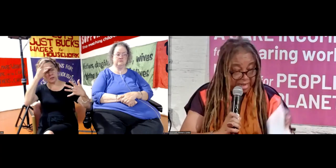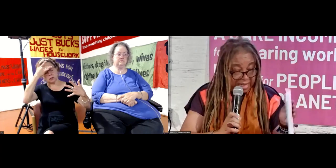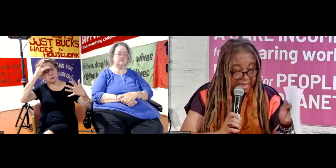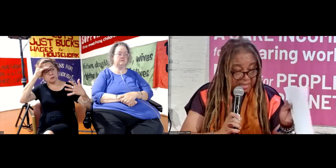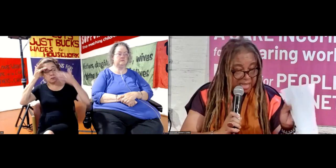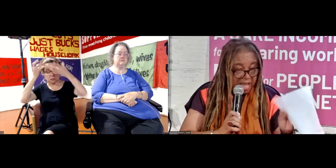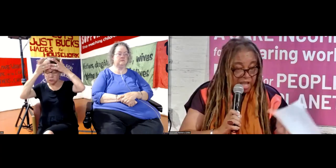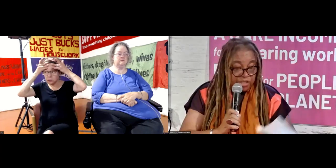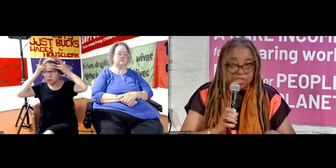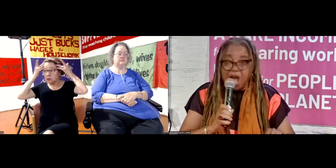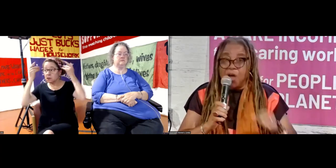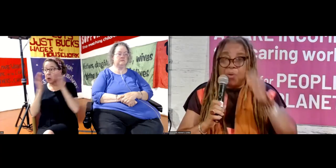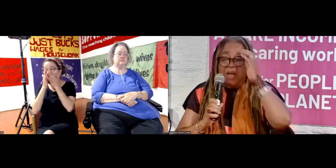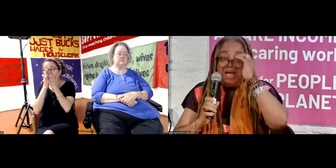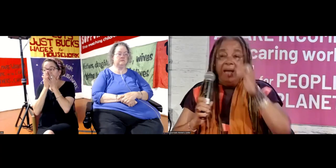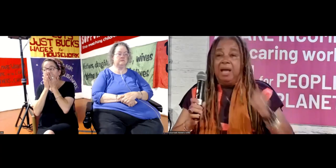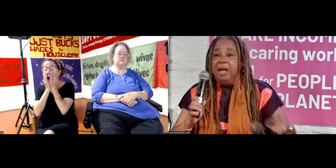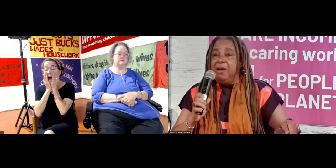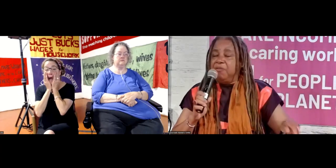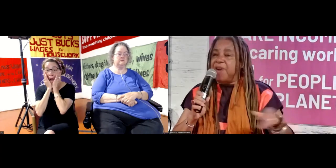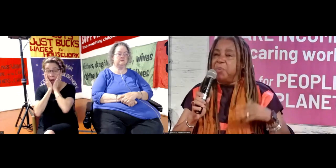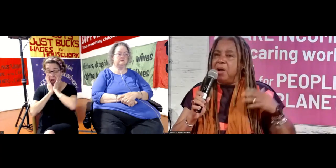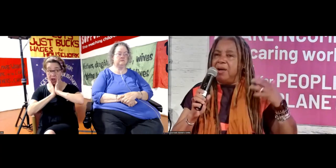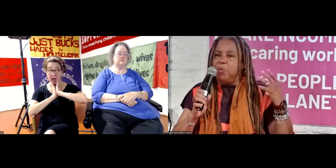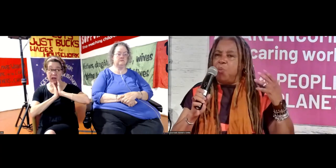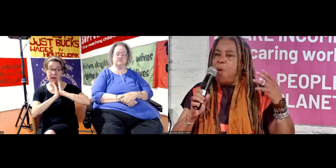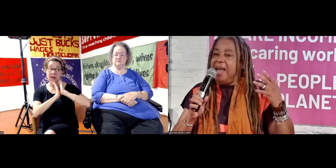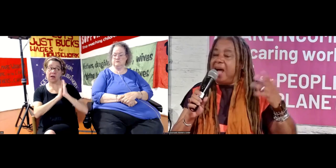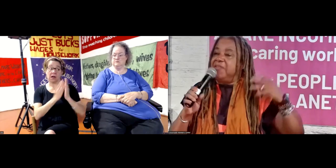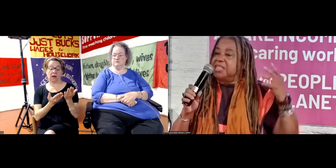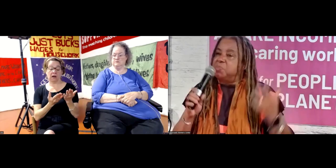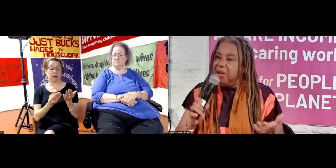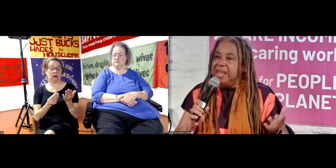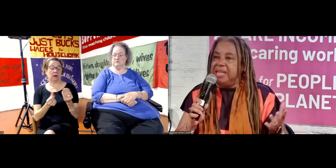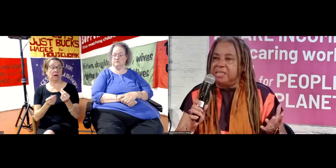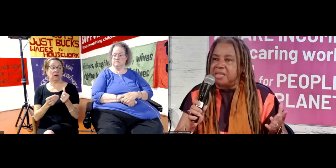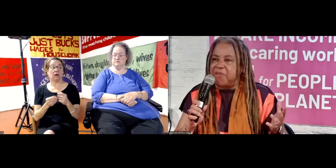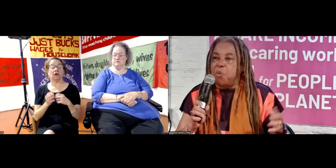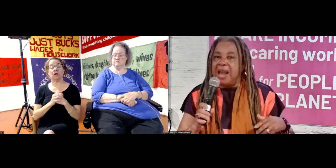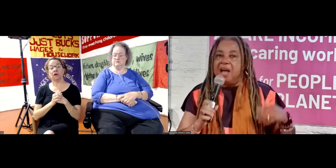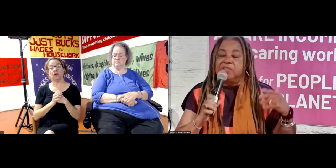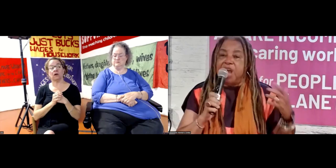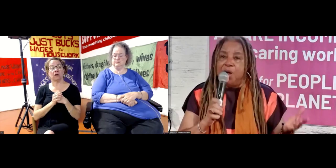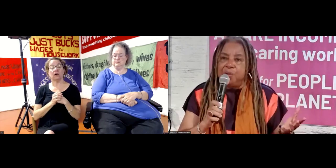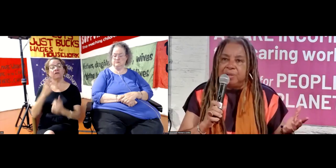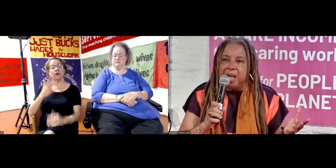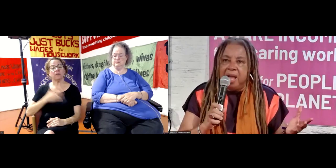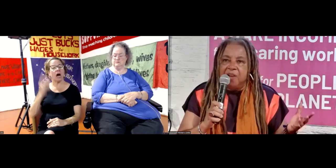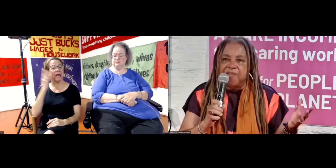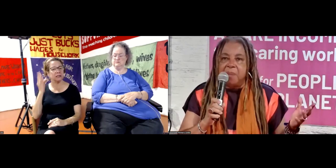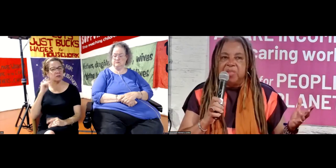on the reading list. So from what I've experienced, from what I've